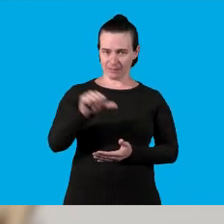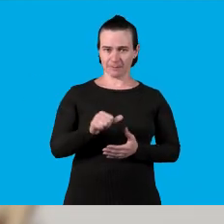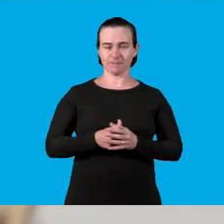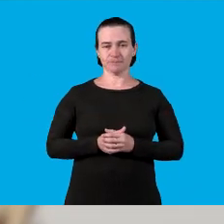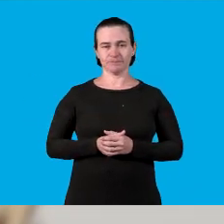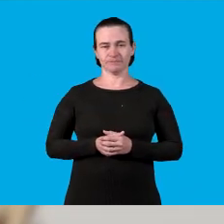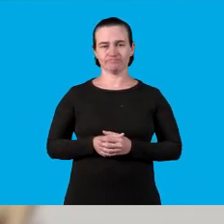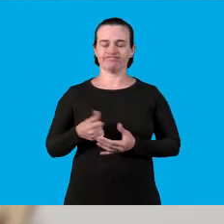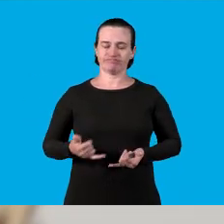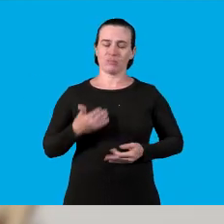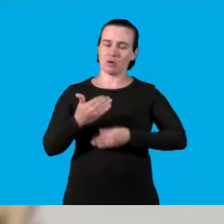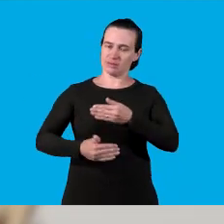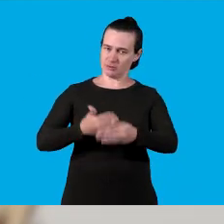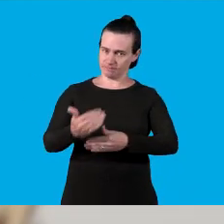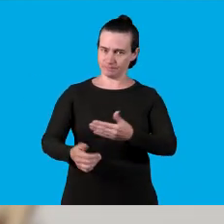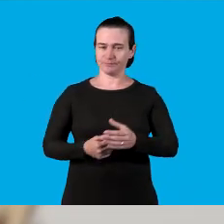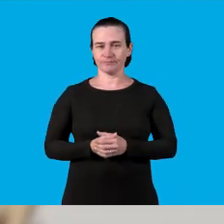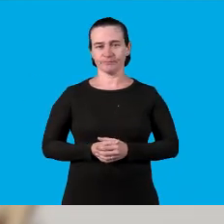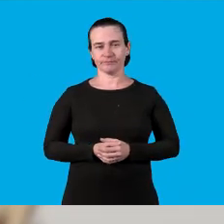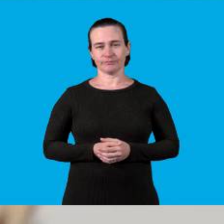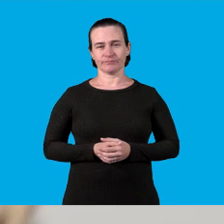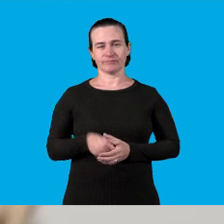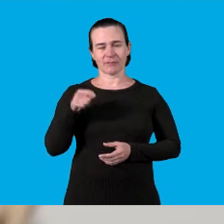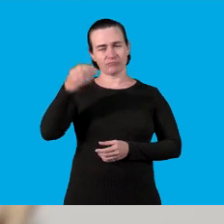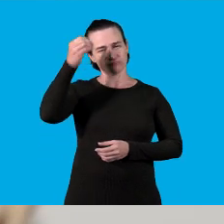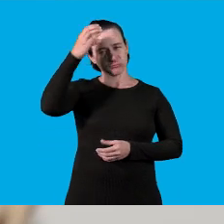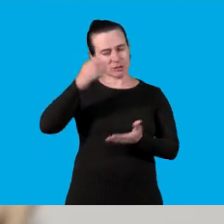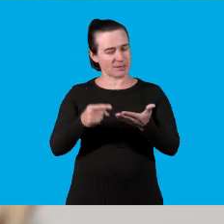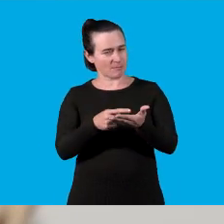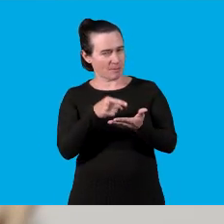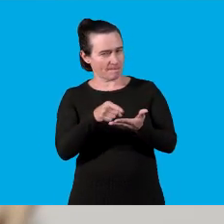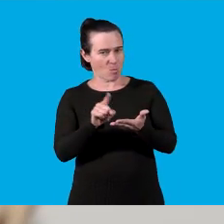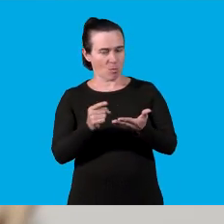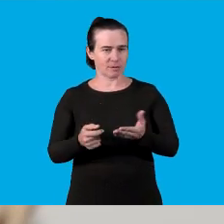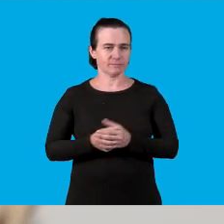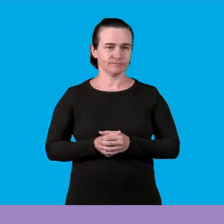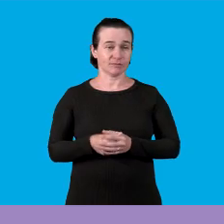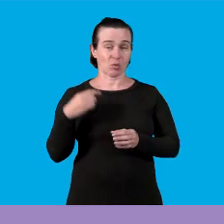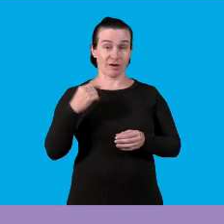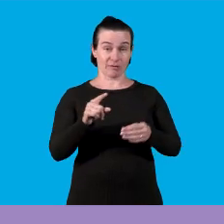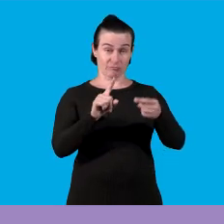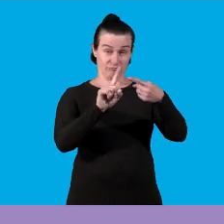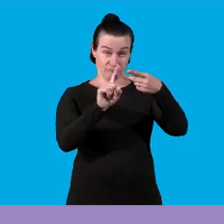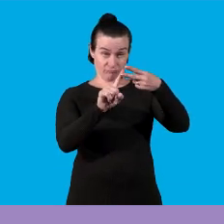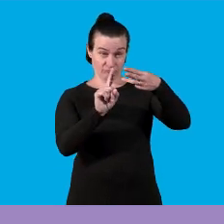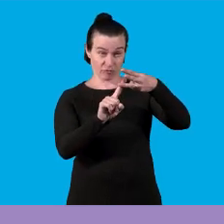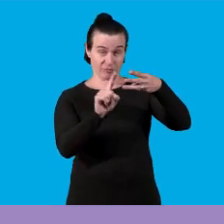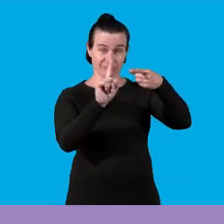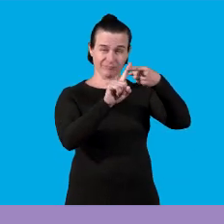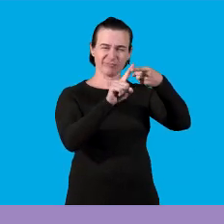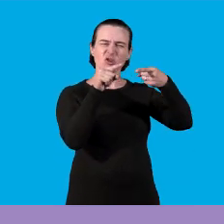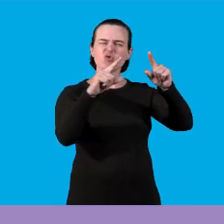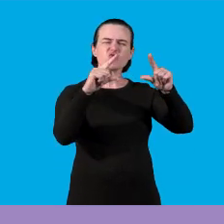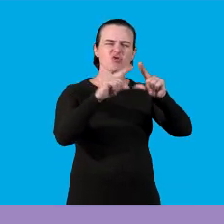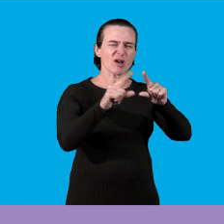Welcome back. Let's continue with our lesson, starting from the concept map. Remember, we divided it into three. We started